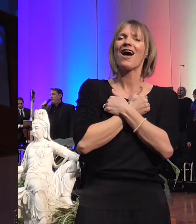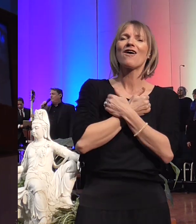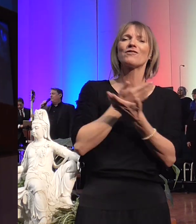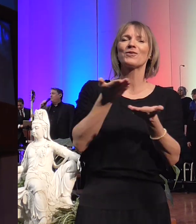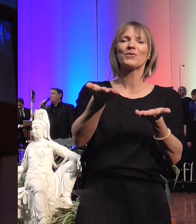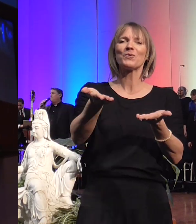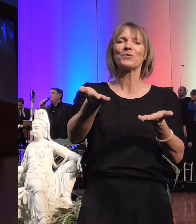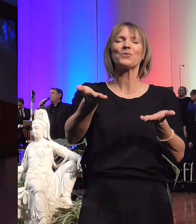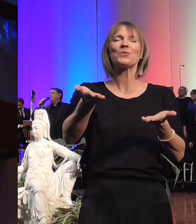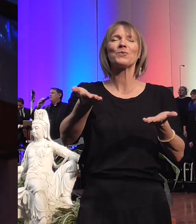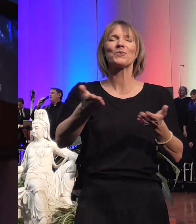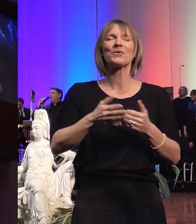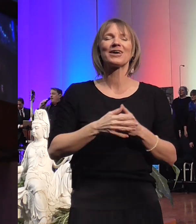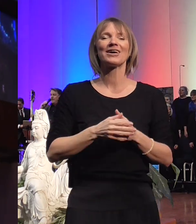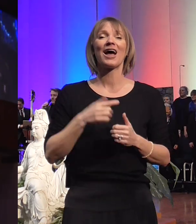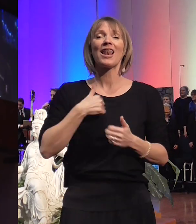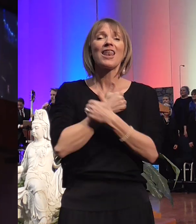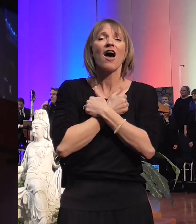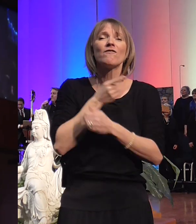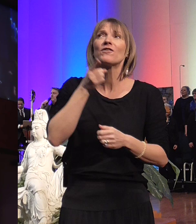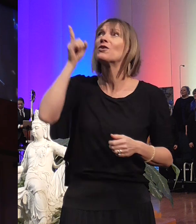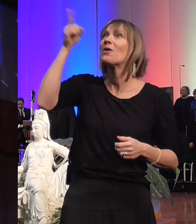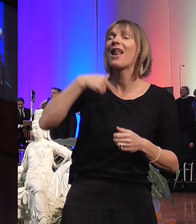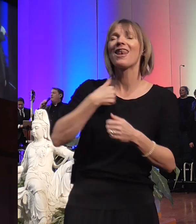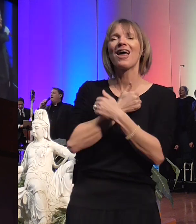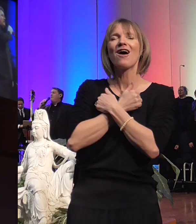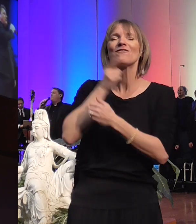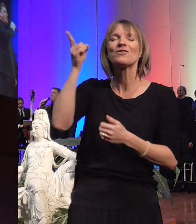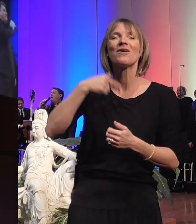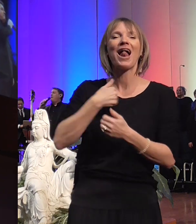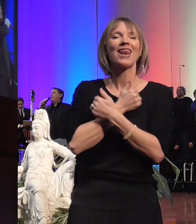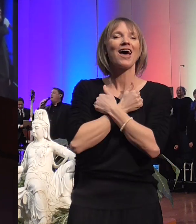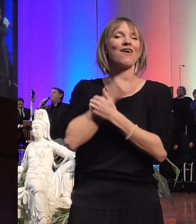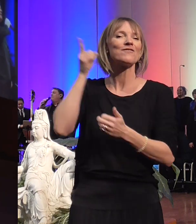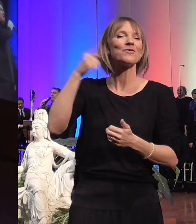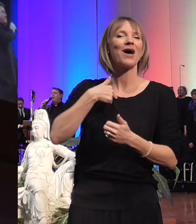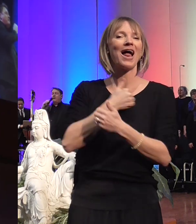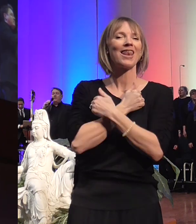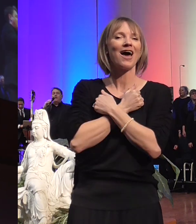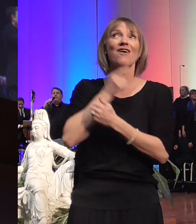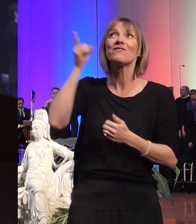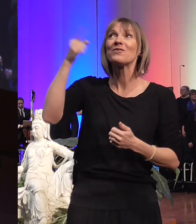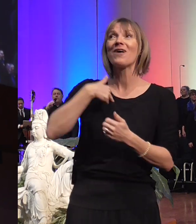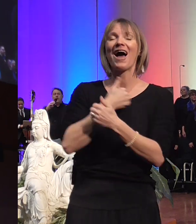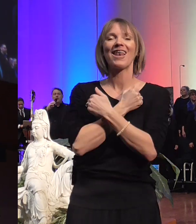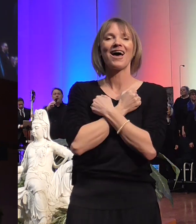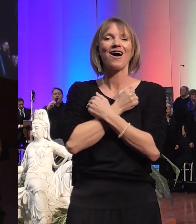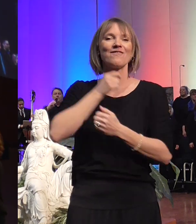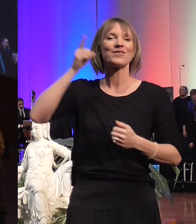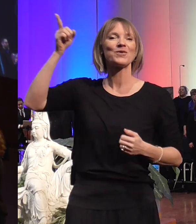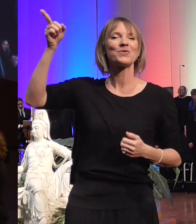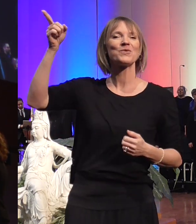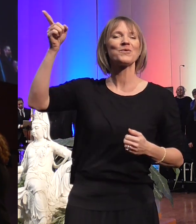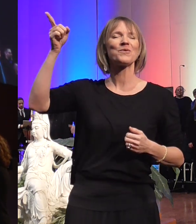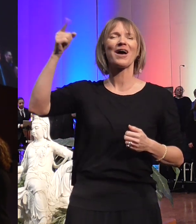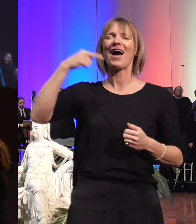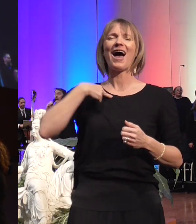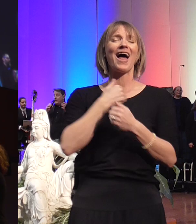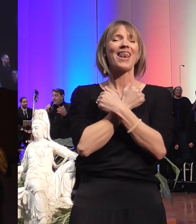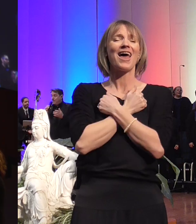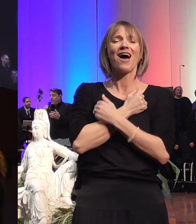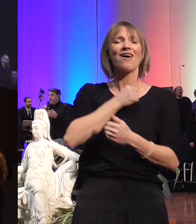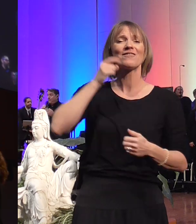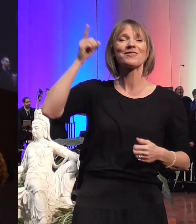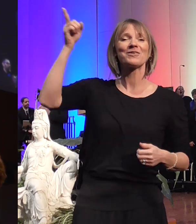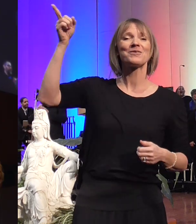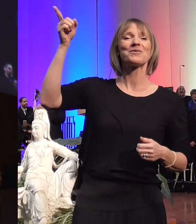I love you, I love you, I love you, I love you, I love you, I love you,